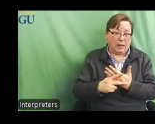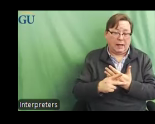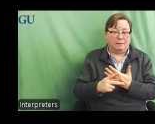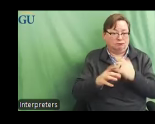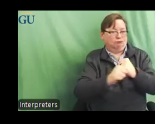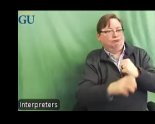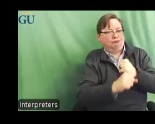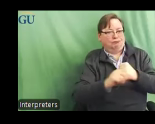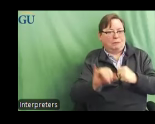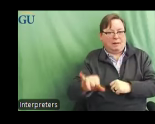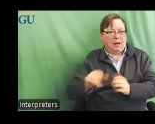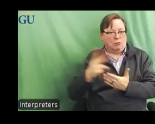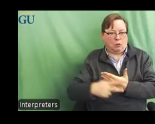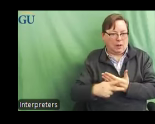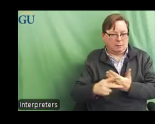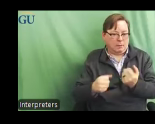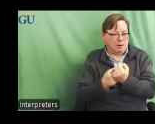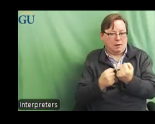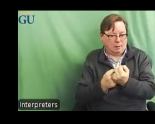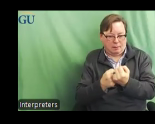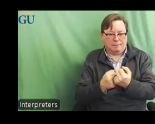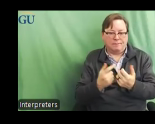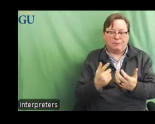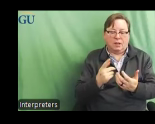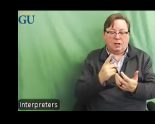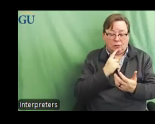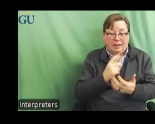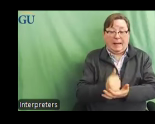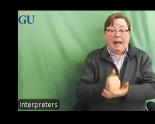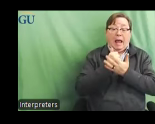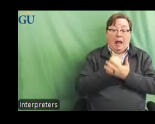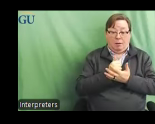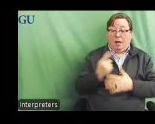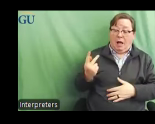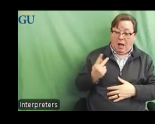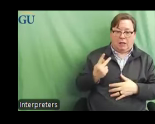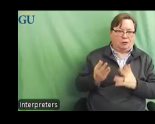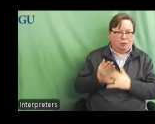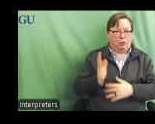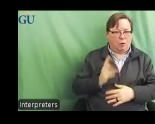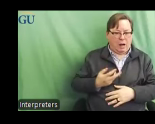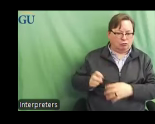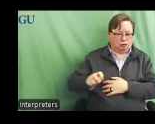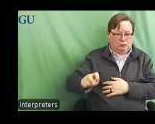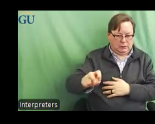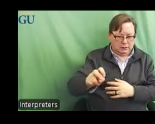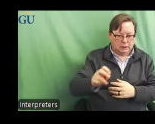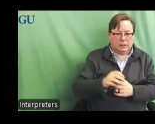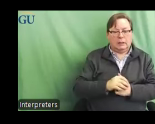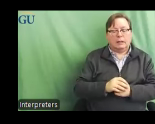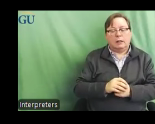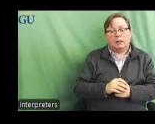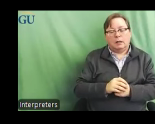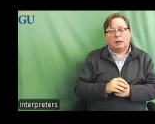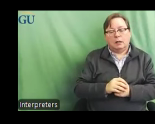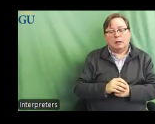there has helped me out a lot through our journey, has helped my daughter out a lot through her journey. We started